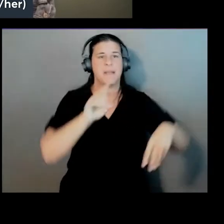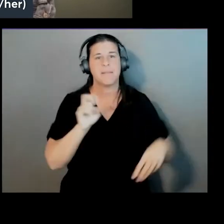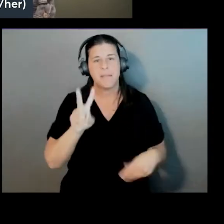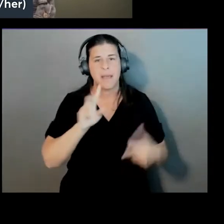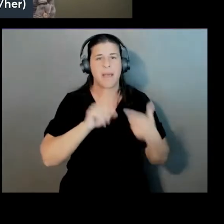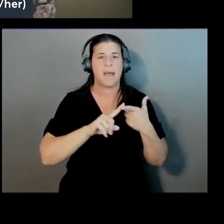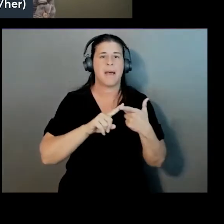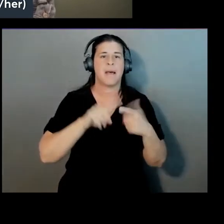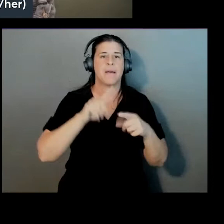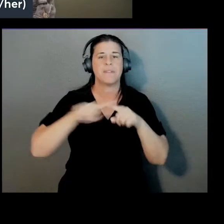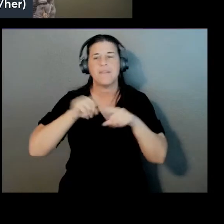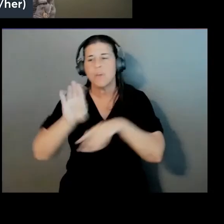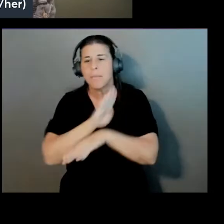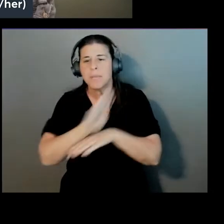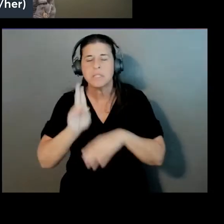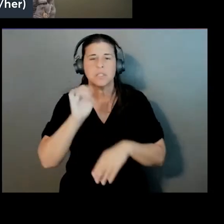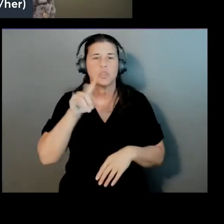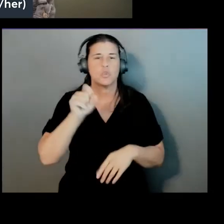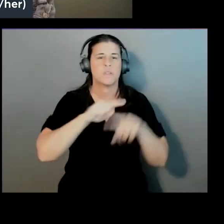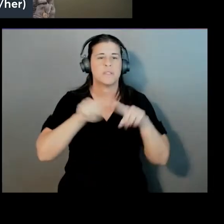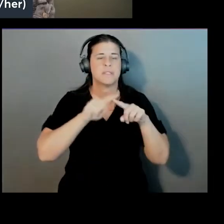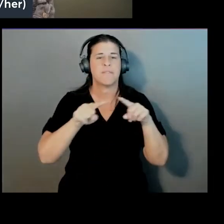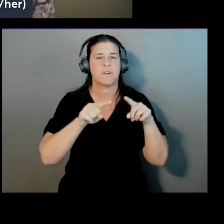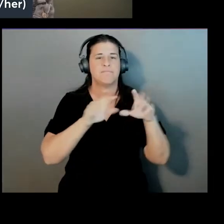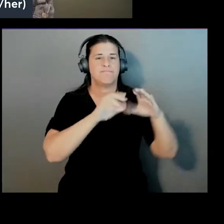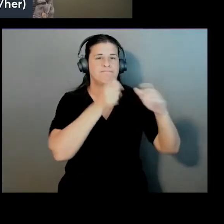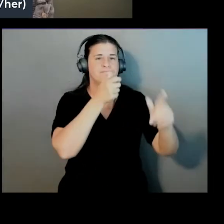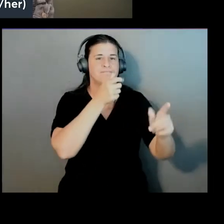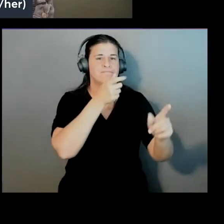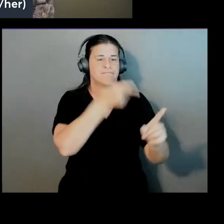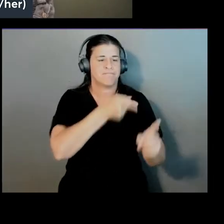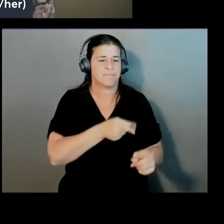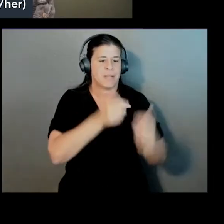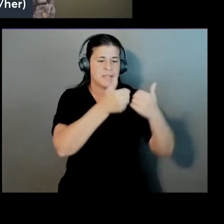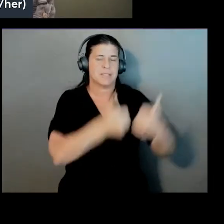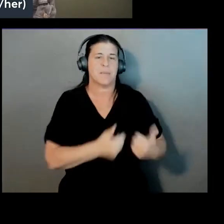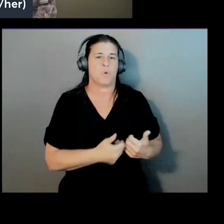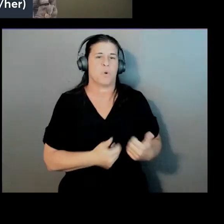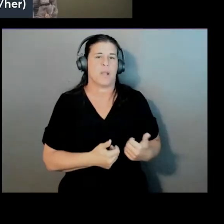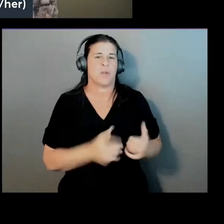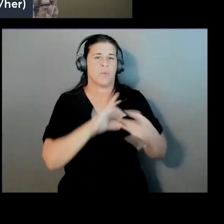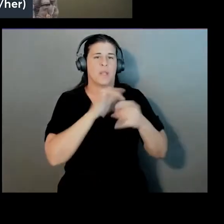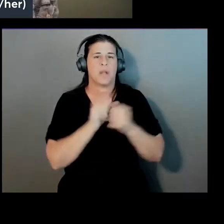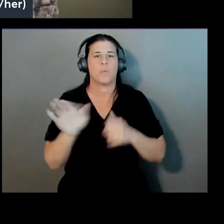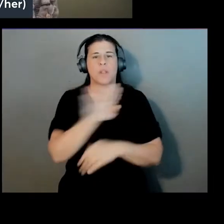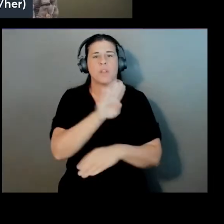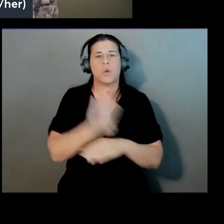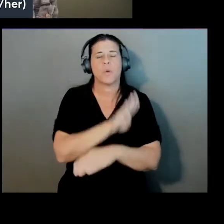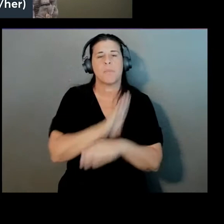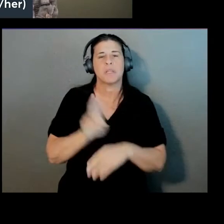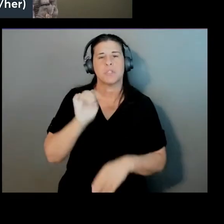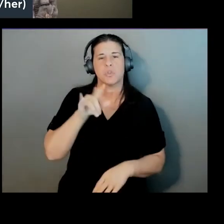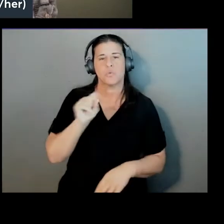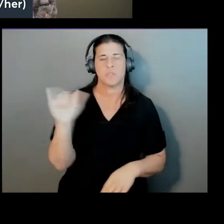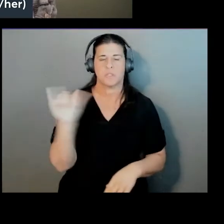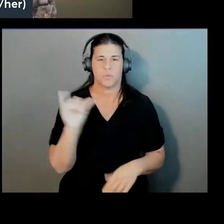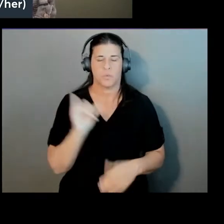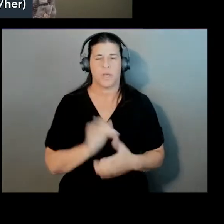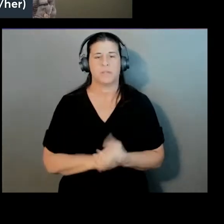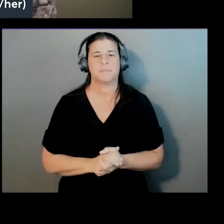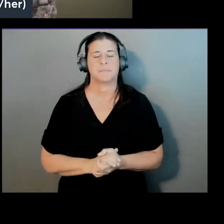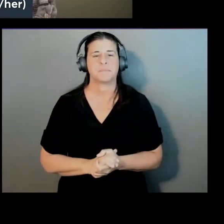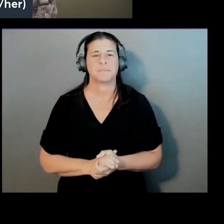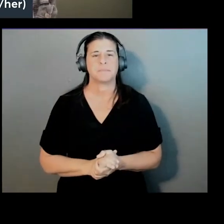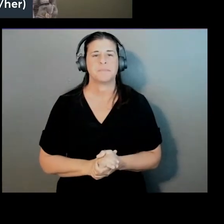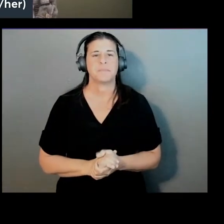business units, you can separate them based on your business units as well. So I just want